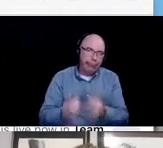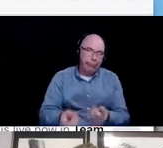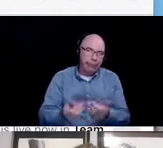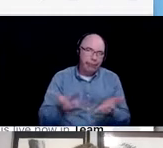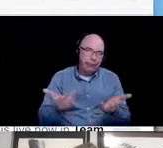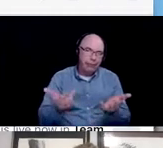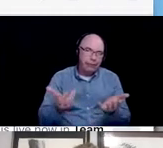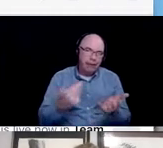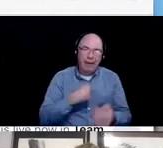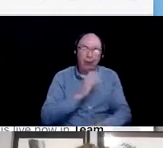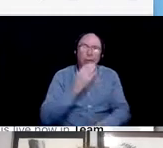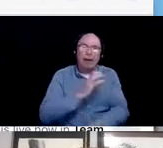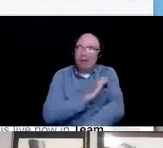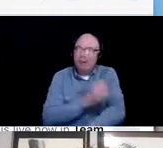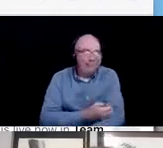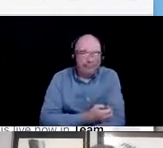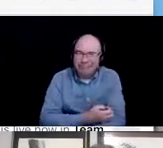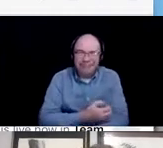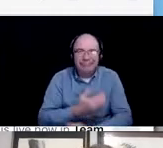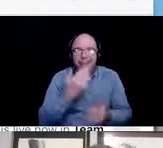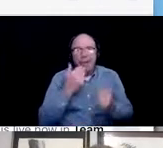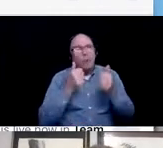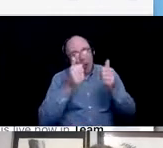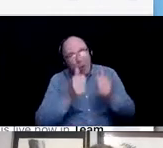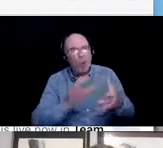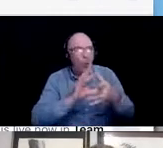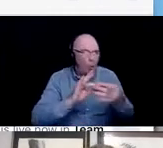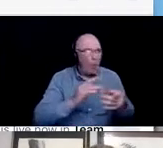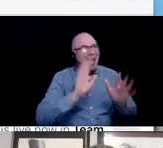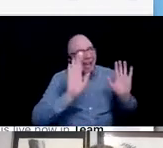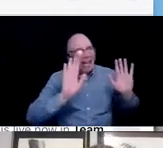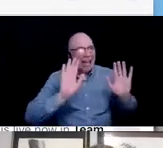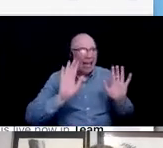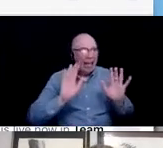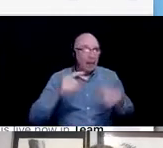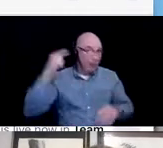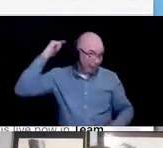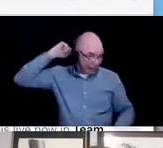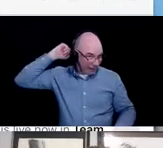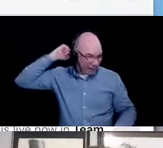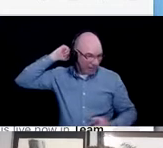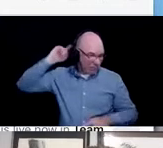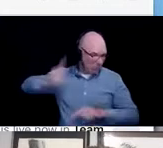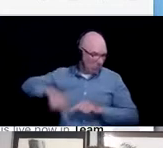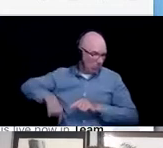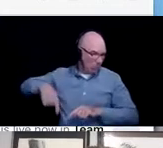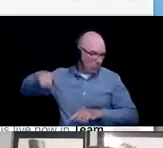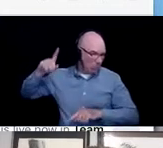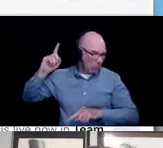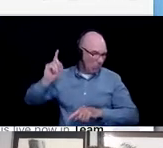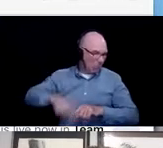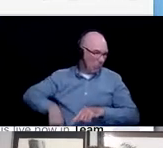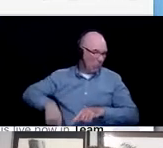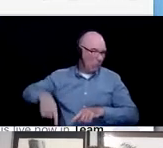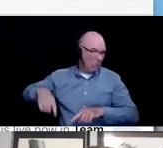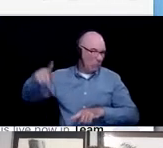good energy or follow up or post well for so long. And then that voice in the back of my head of, that's not you.